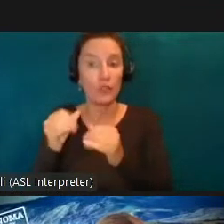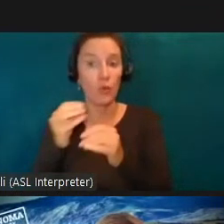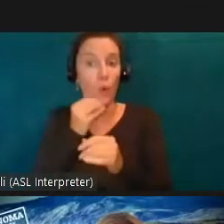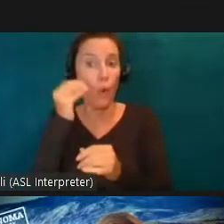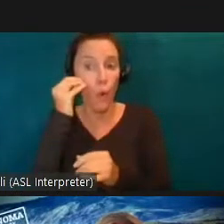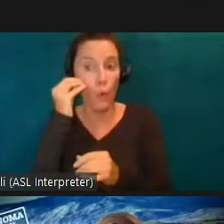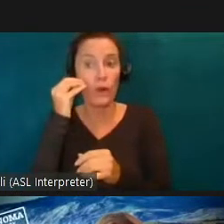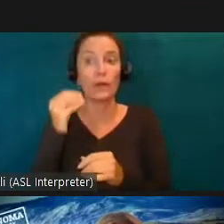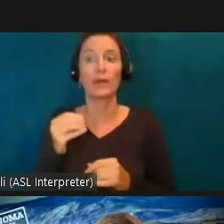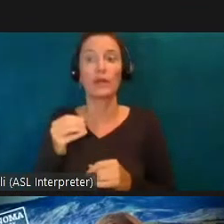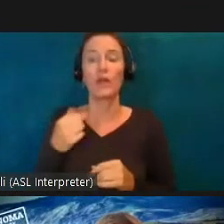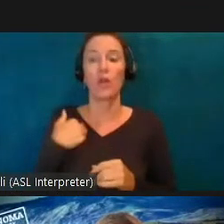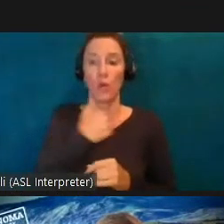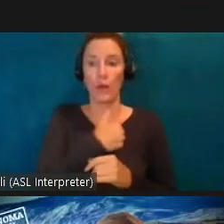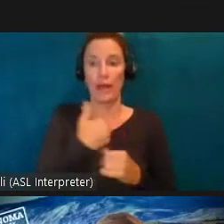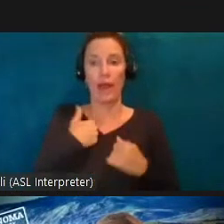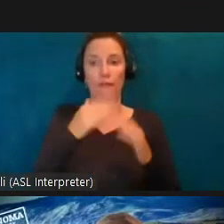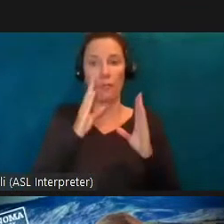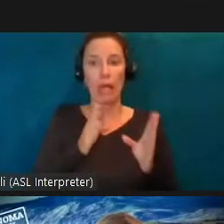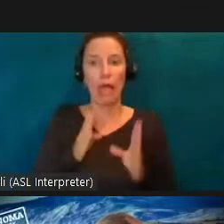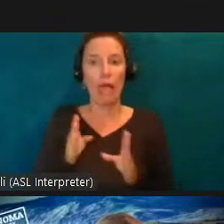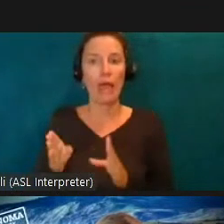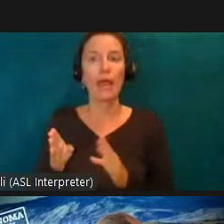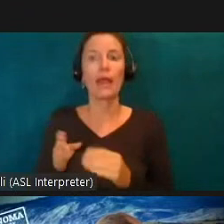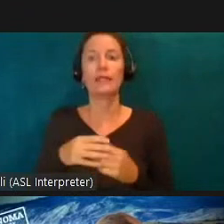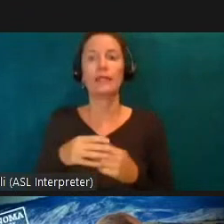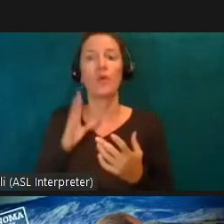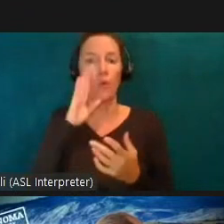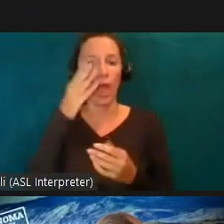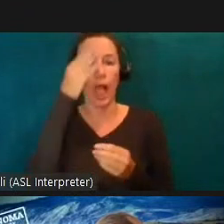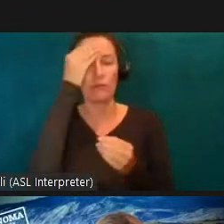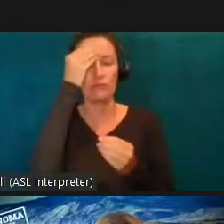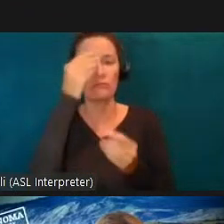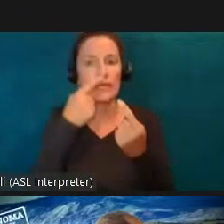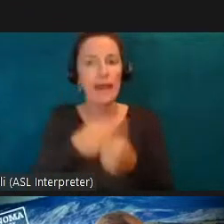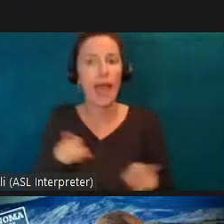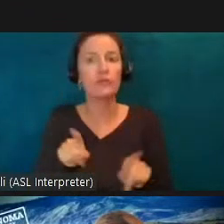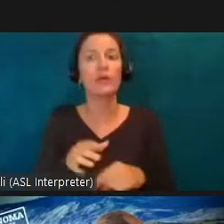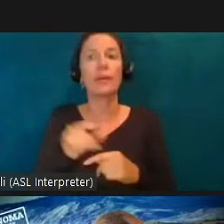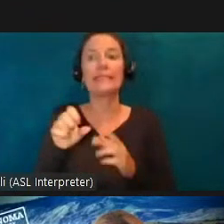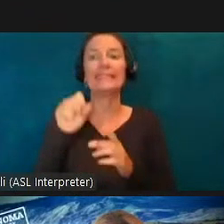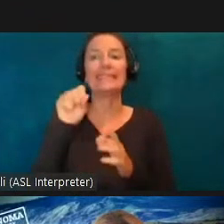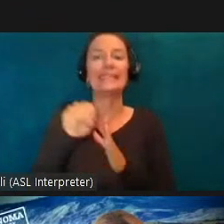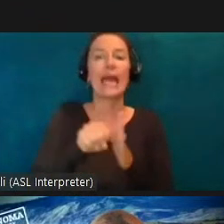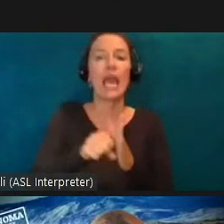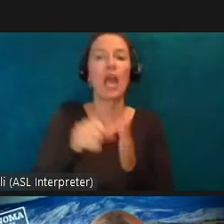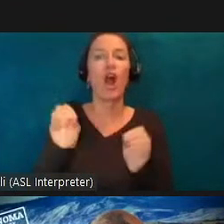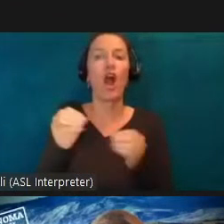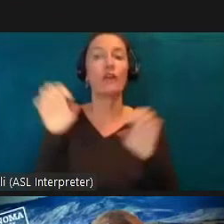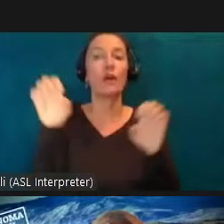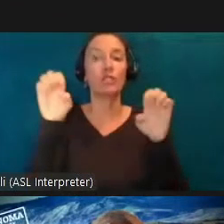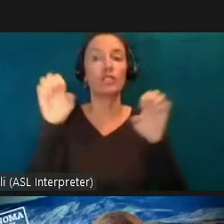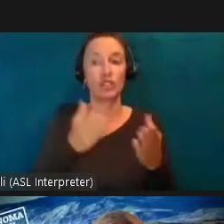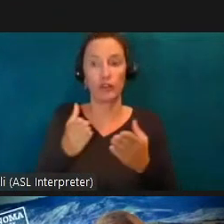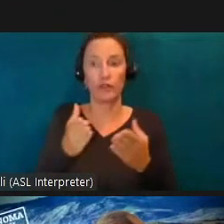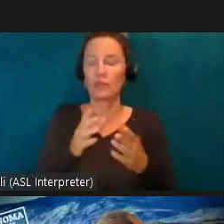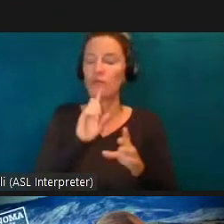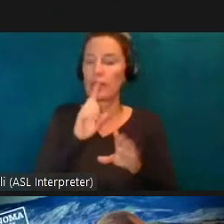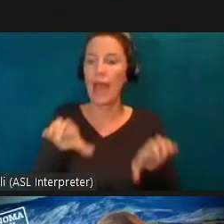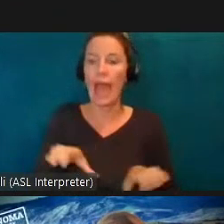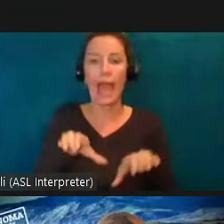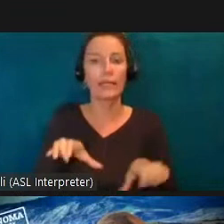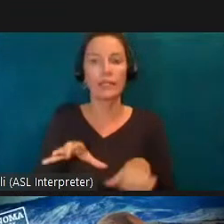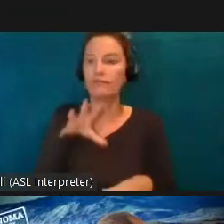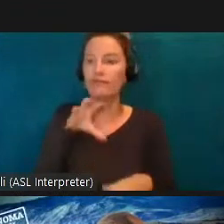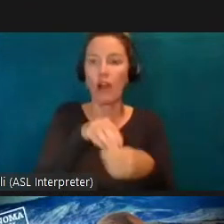preparing a strategy to announce here in the coming weeks. But the State Office of Emergency Services will be active and engaged here for the months to